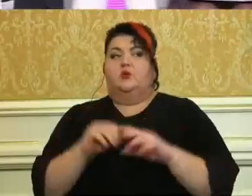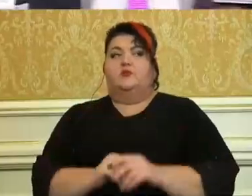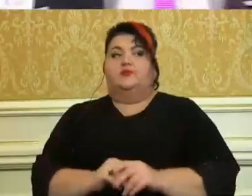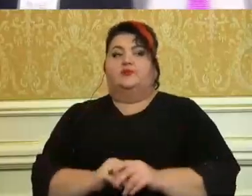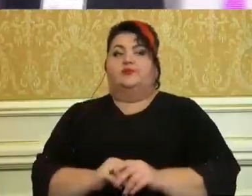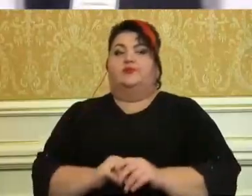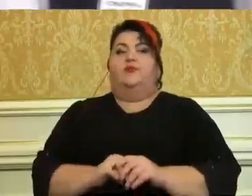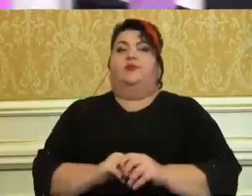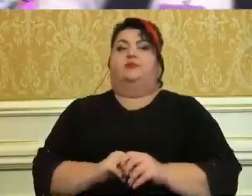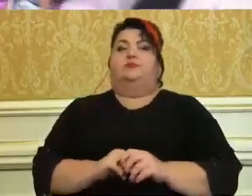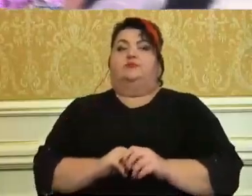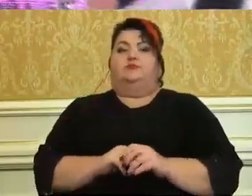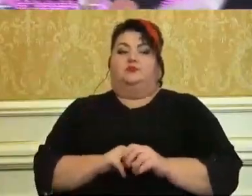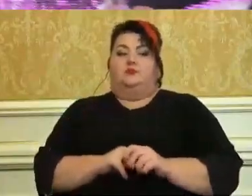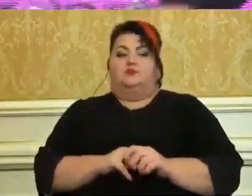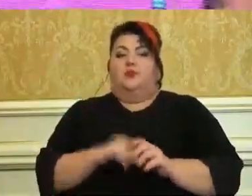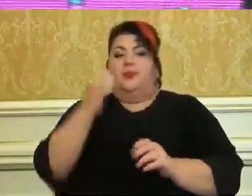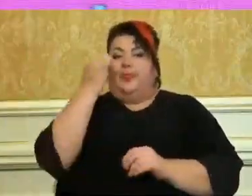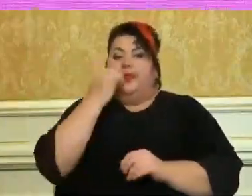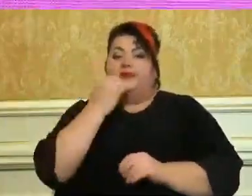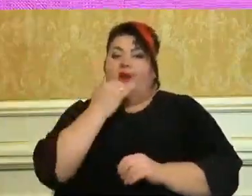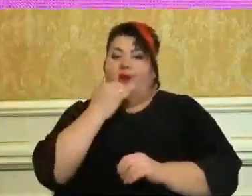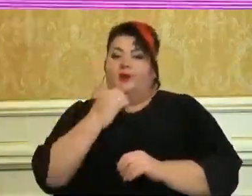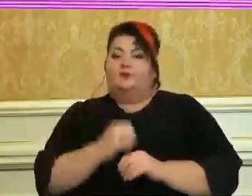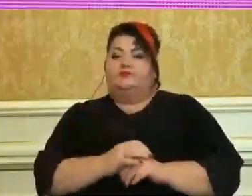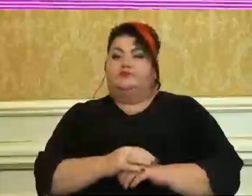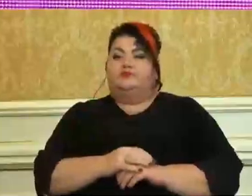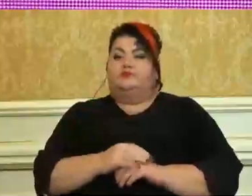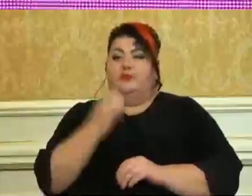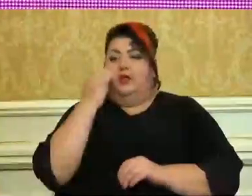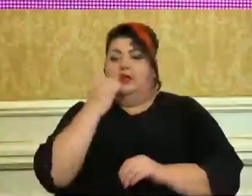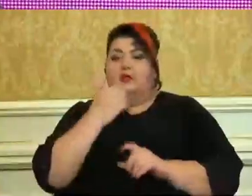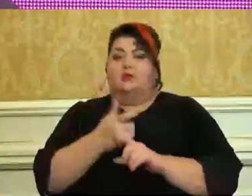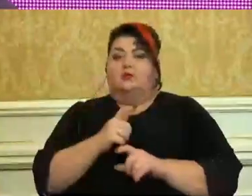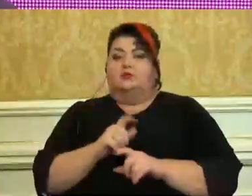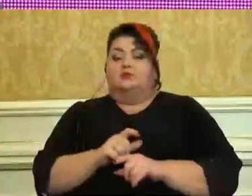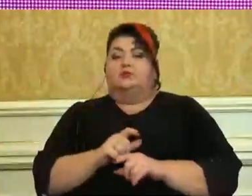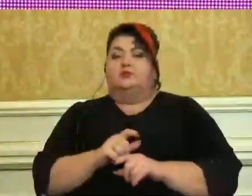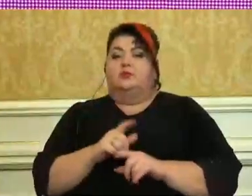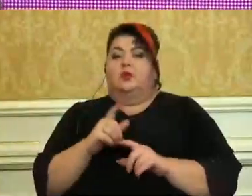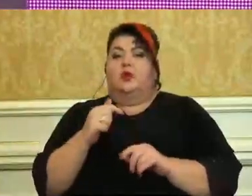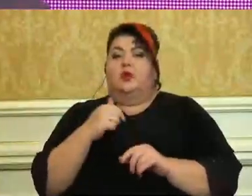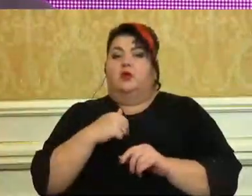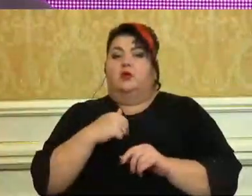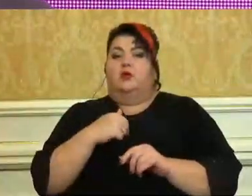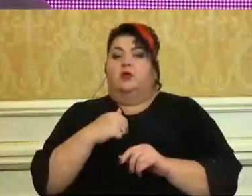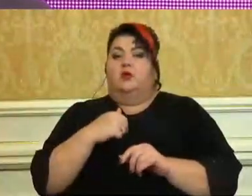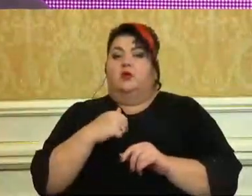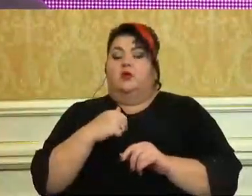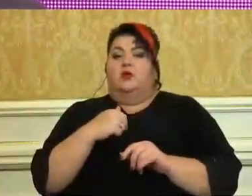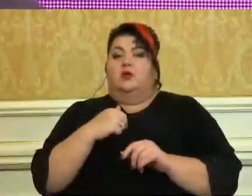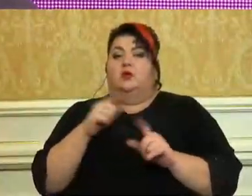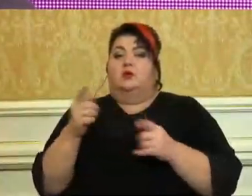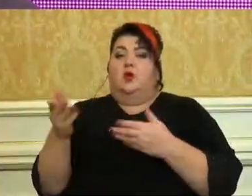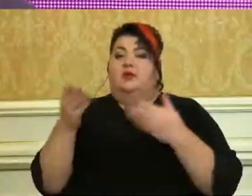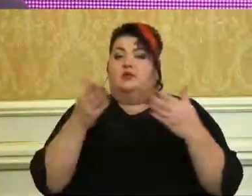our audience. Thank you so much in advance. Thank you for having me. I'm delighted and honored to be with